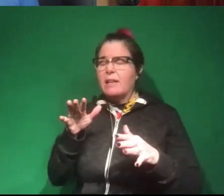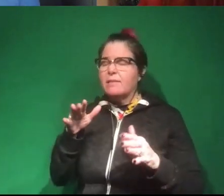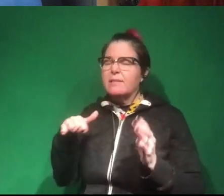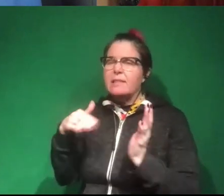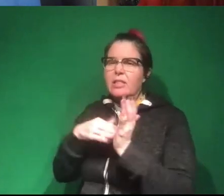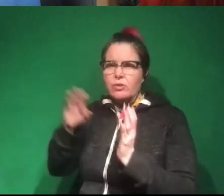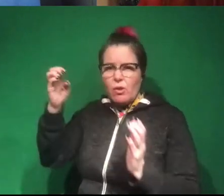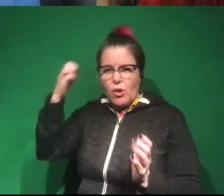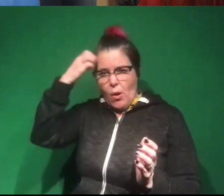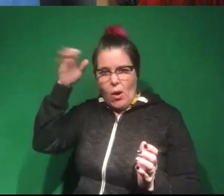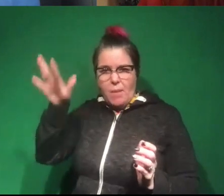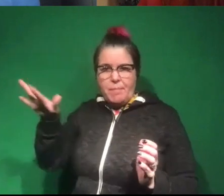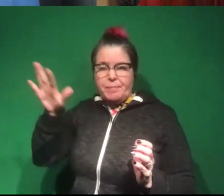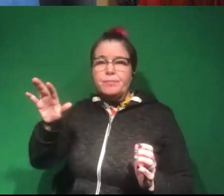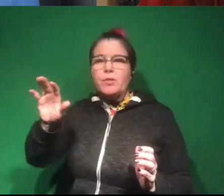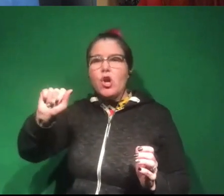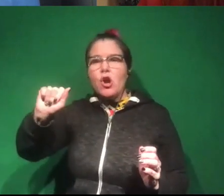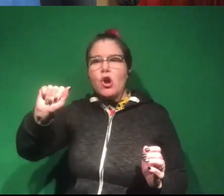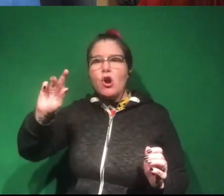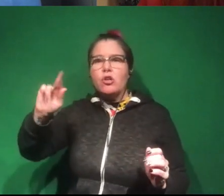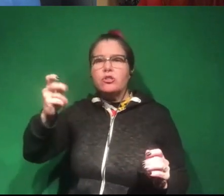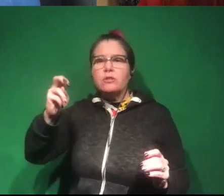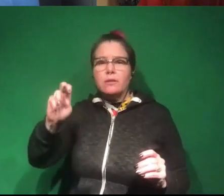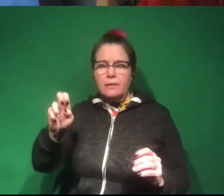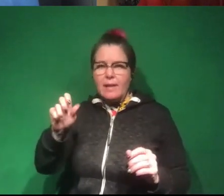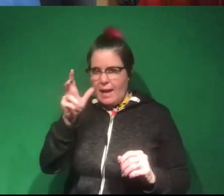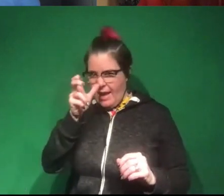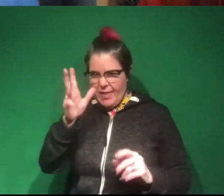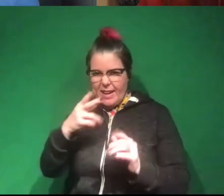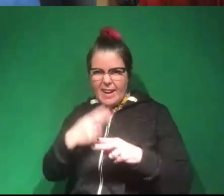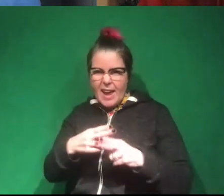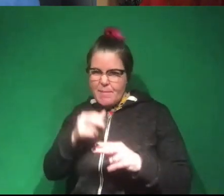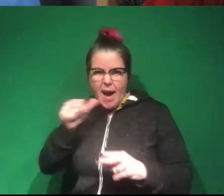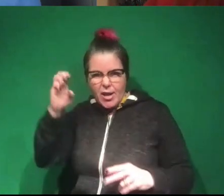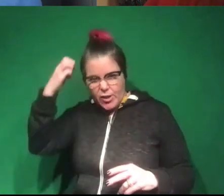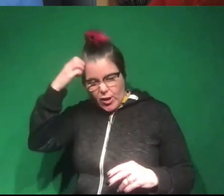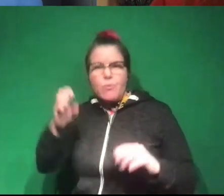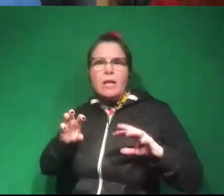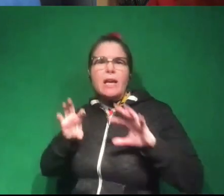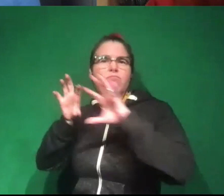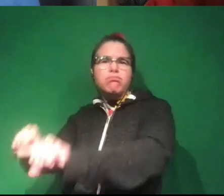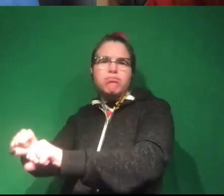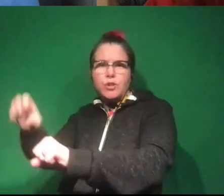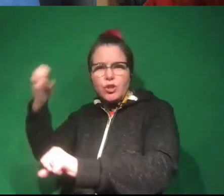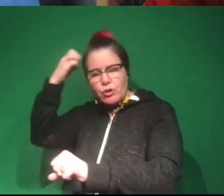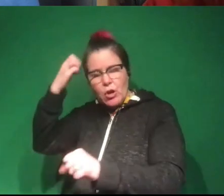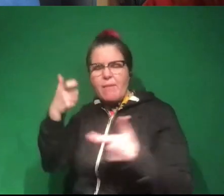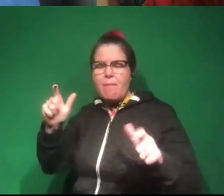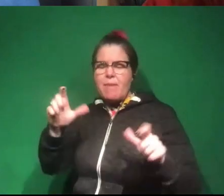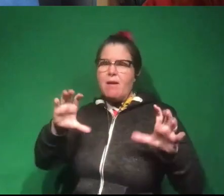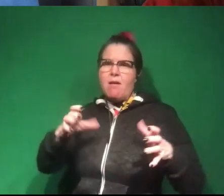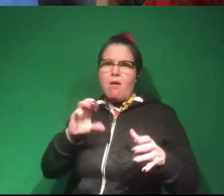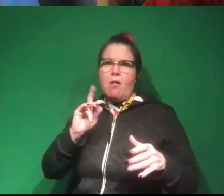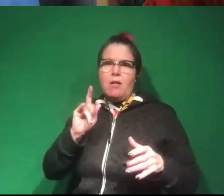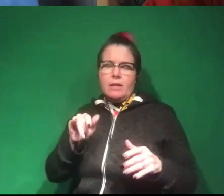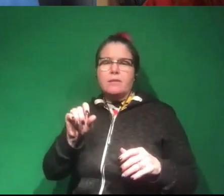And with an Argentine ant name, you know that this is an invasive species that is really taking hold. There's this big colony in